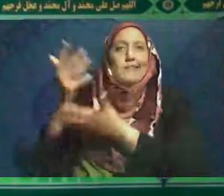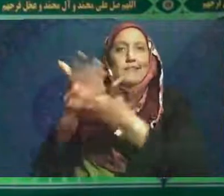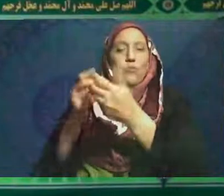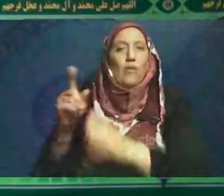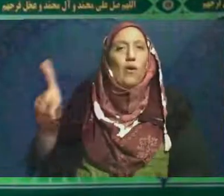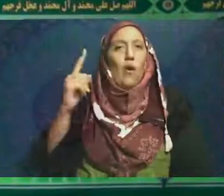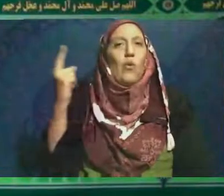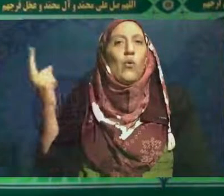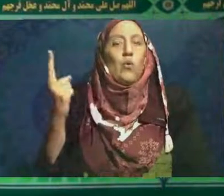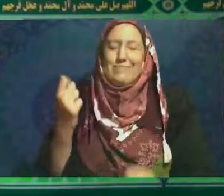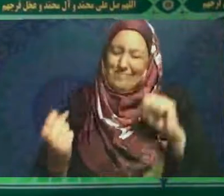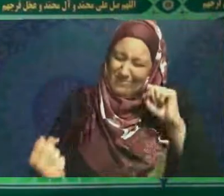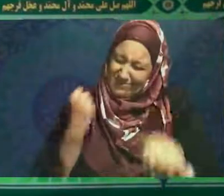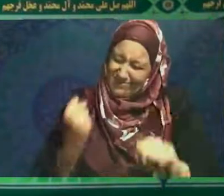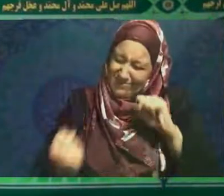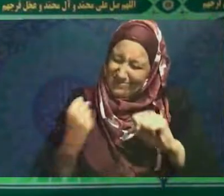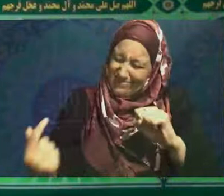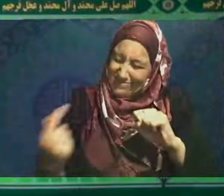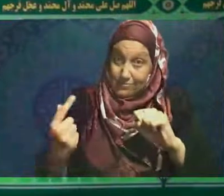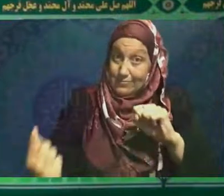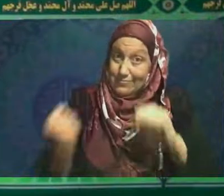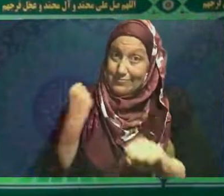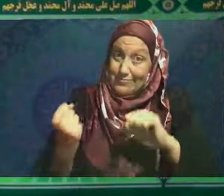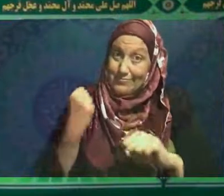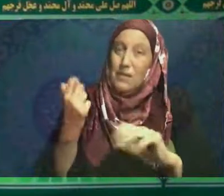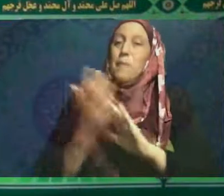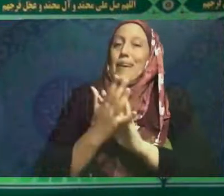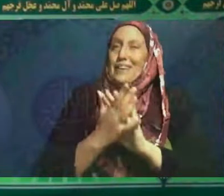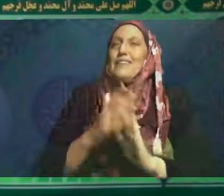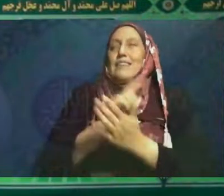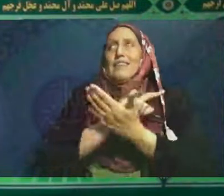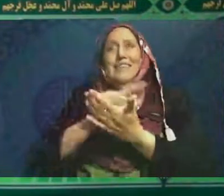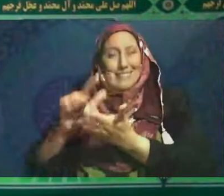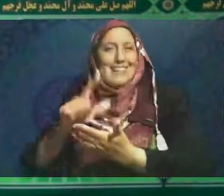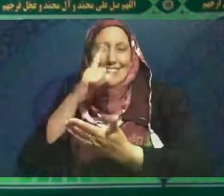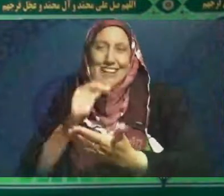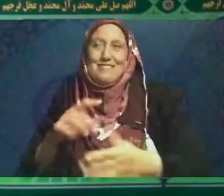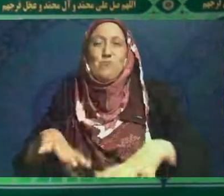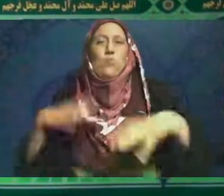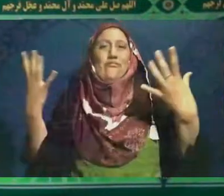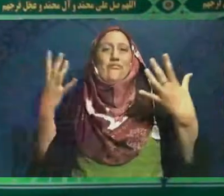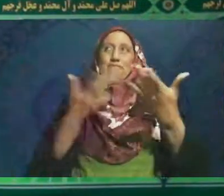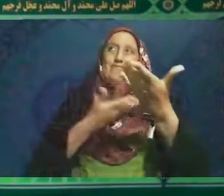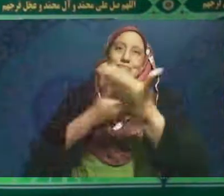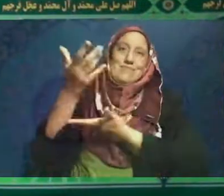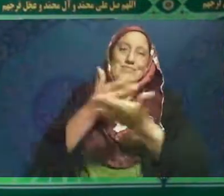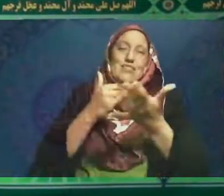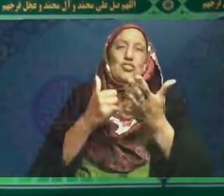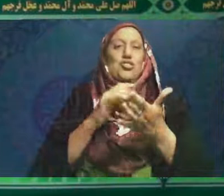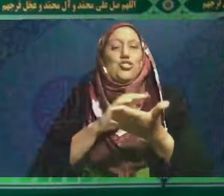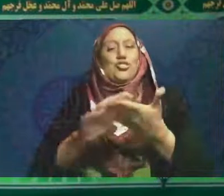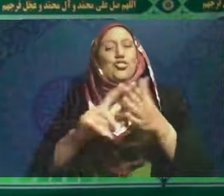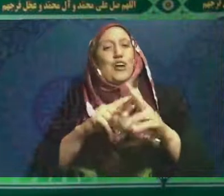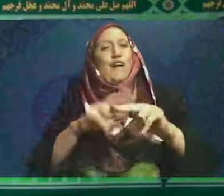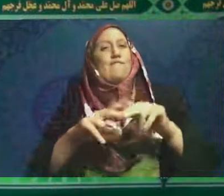feeling, you have now the ground for the shafa'ah. So what is it, the hadith that the Prophet says, shafa'ati li ahlil kaba'ir